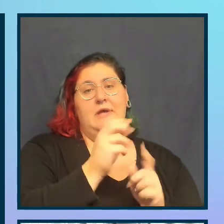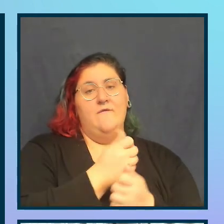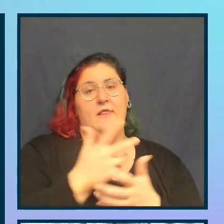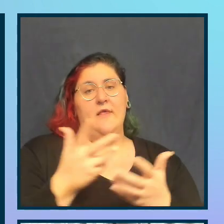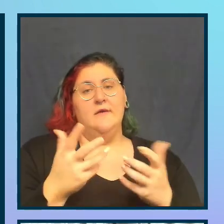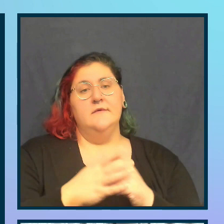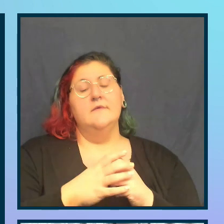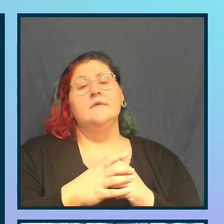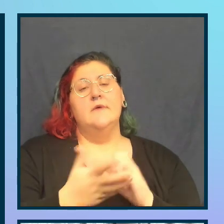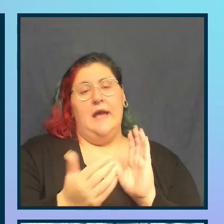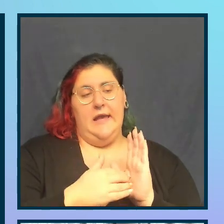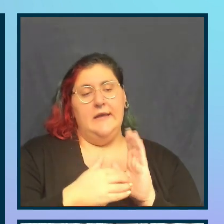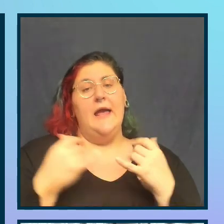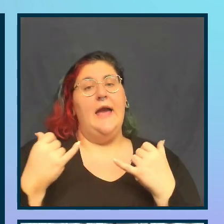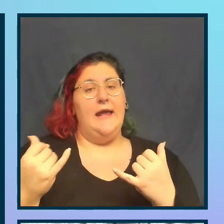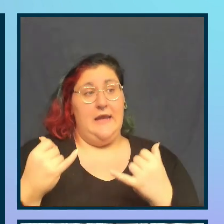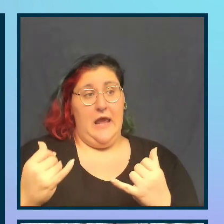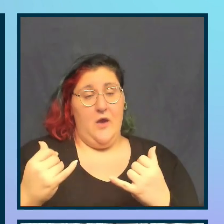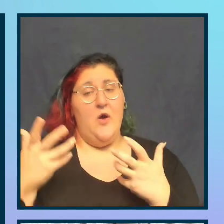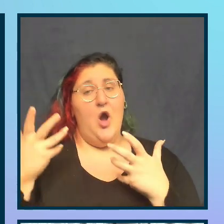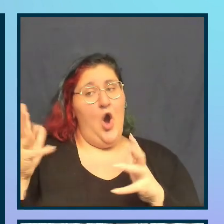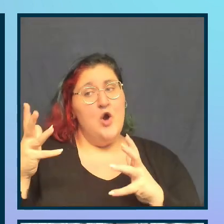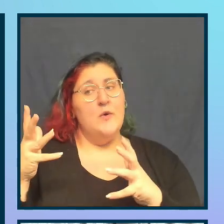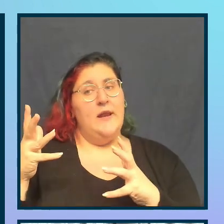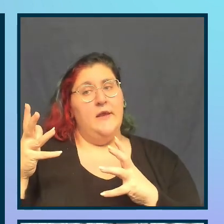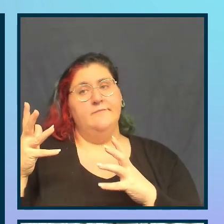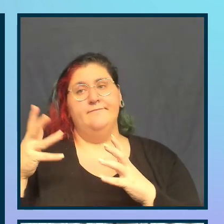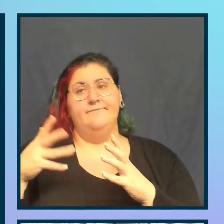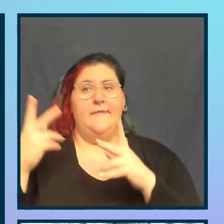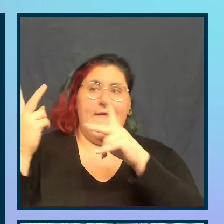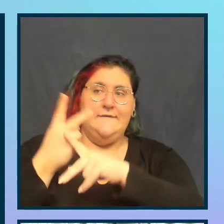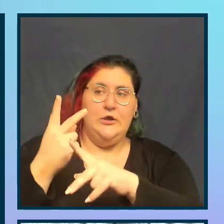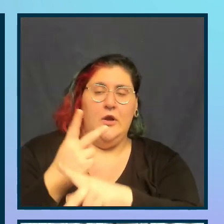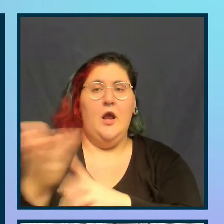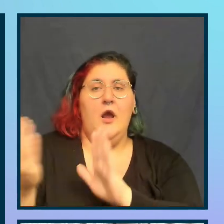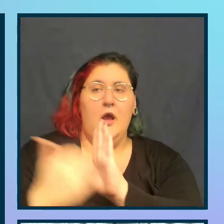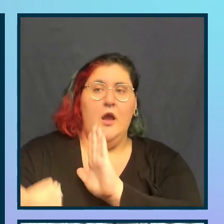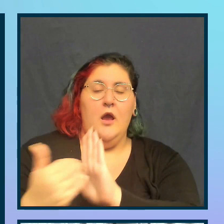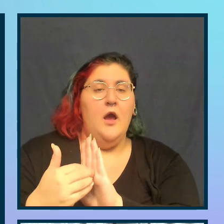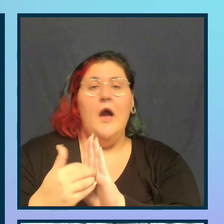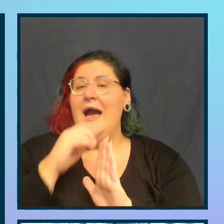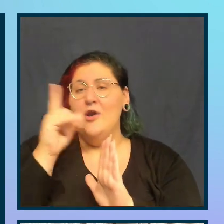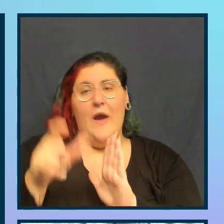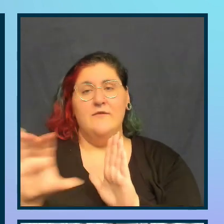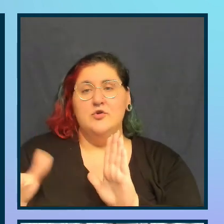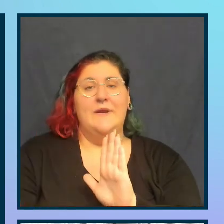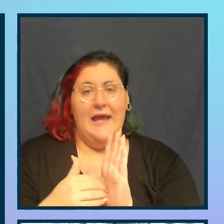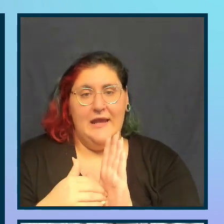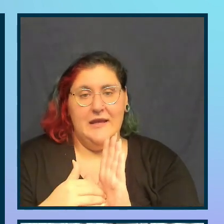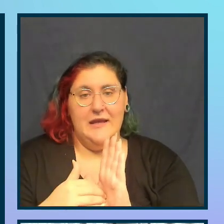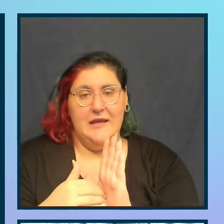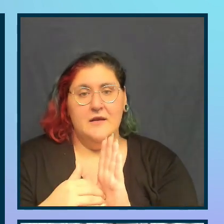And now since I've already worked through some of these other elements here, I'm not going to select them again, and I'm just going to select just the